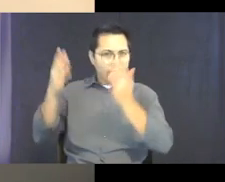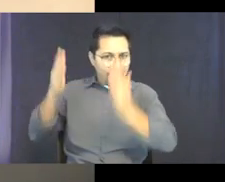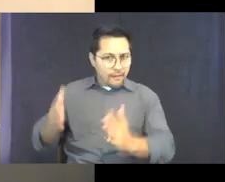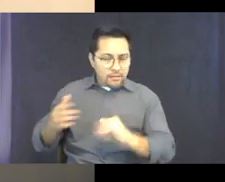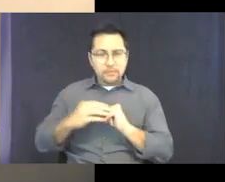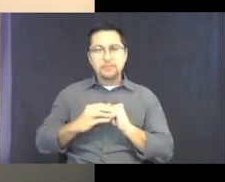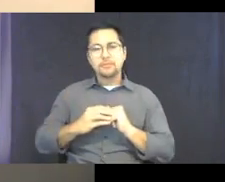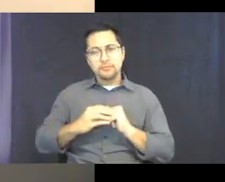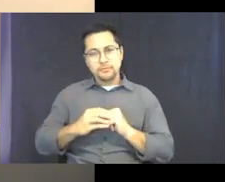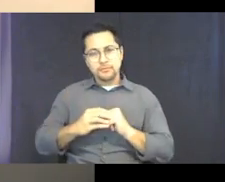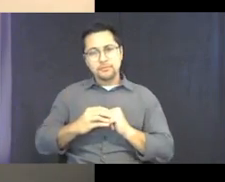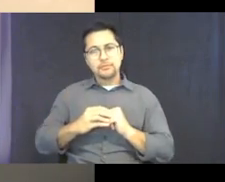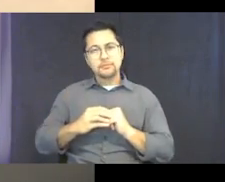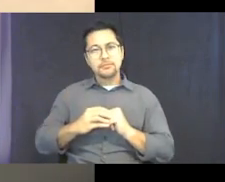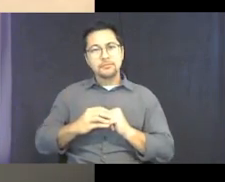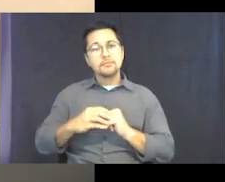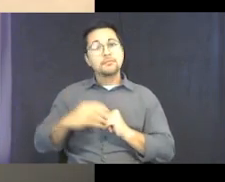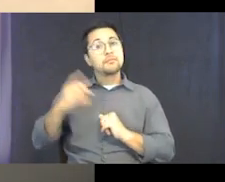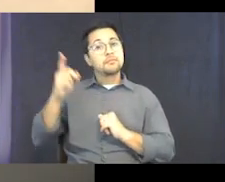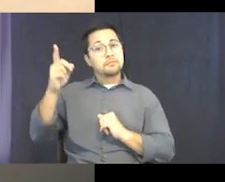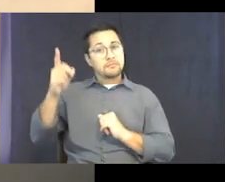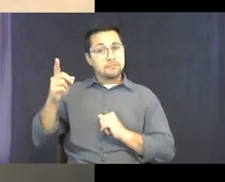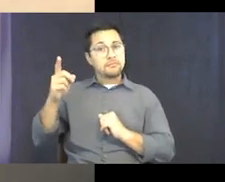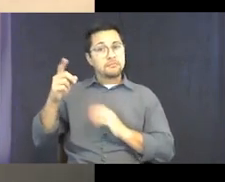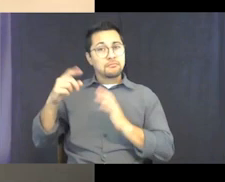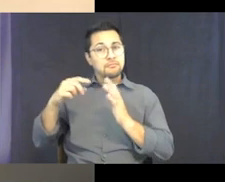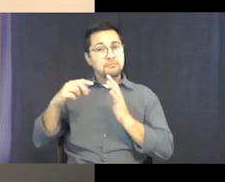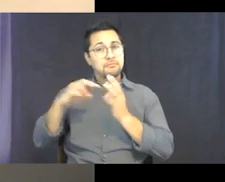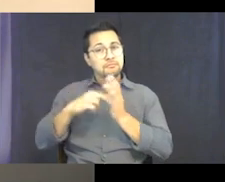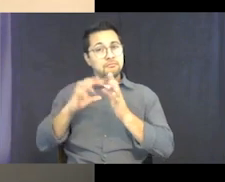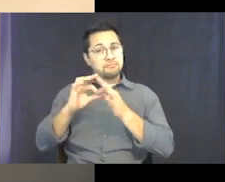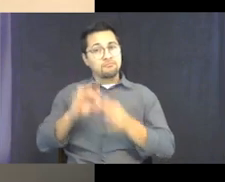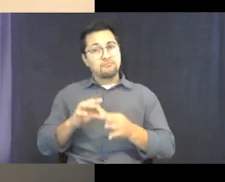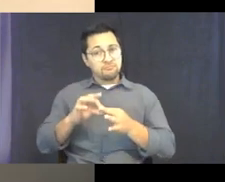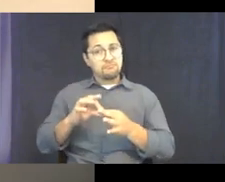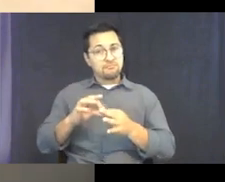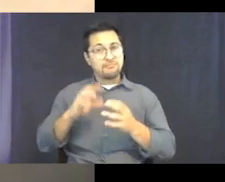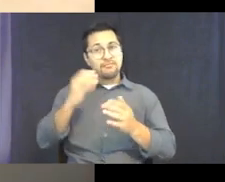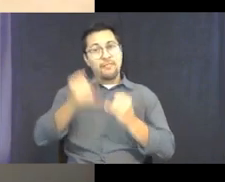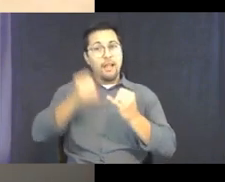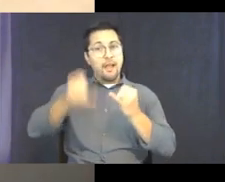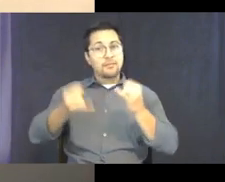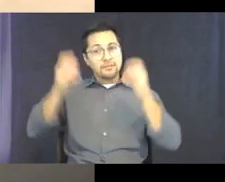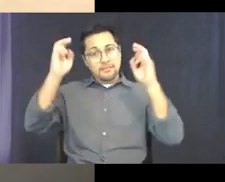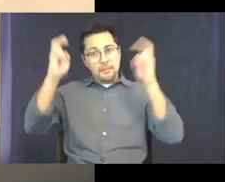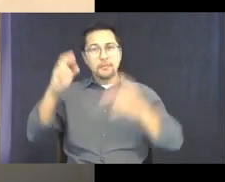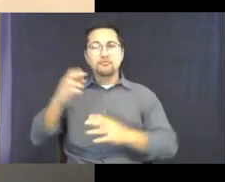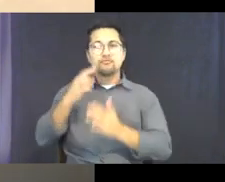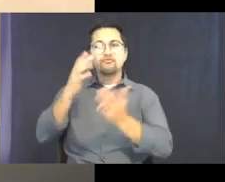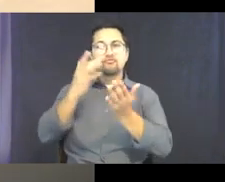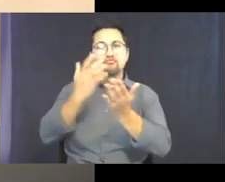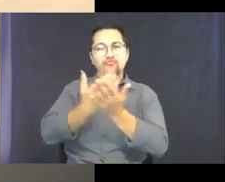state of emergency. This leads me to my final topic, which is resources.